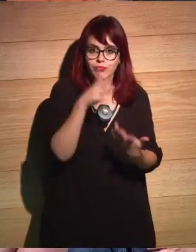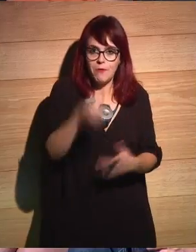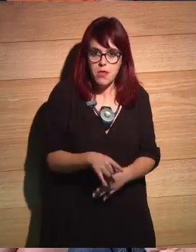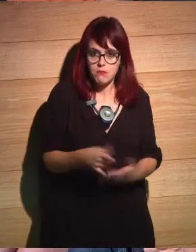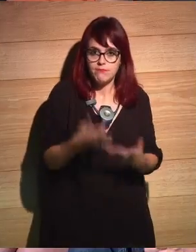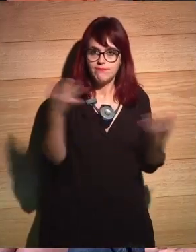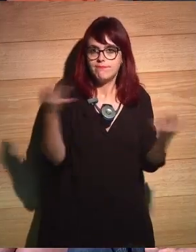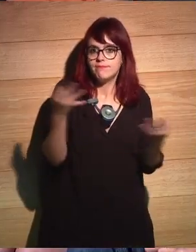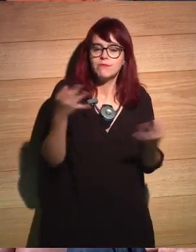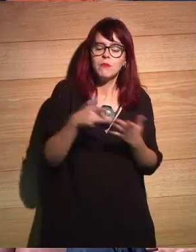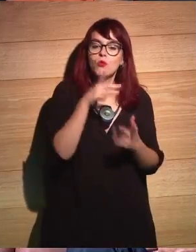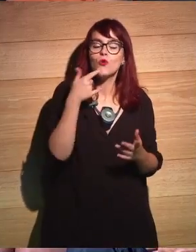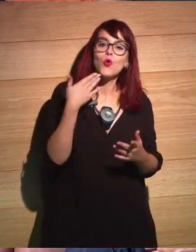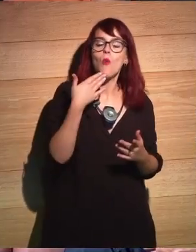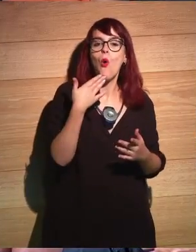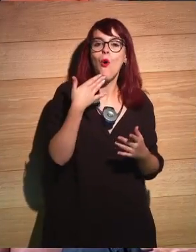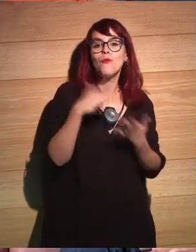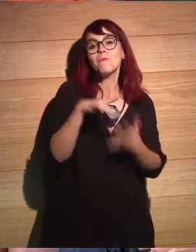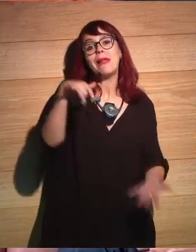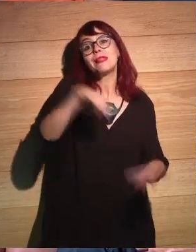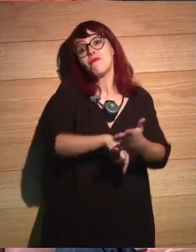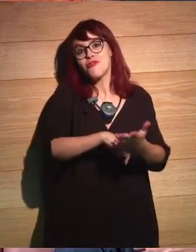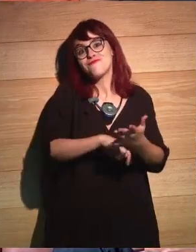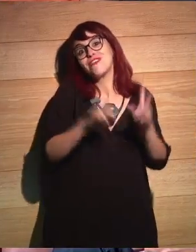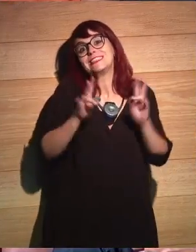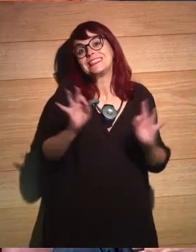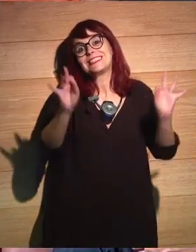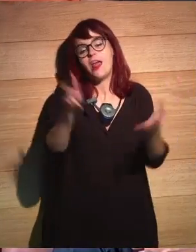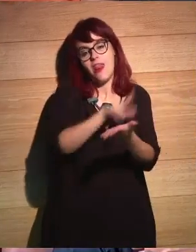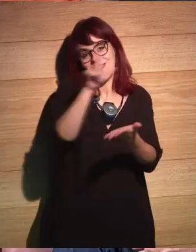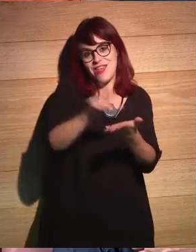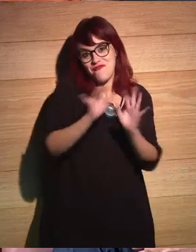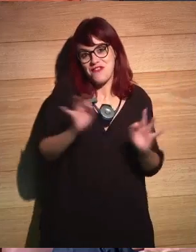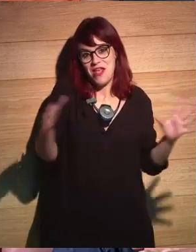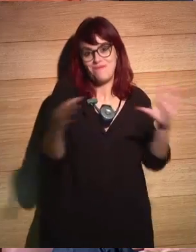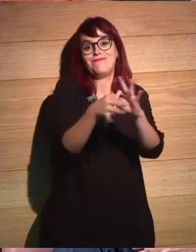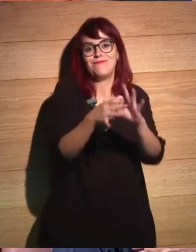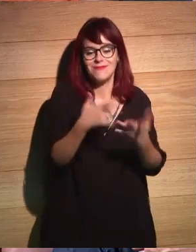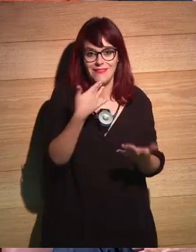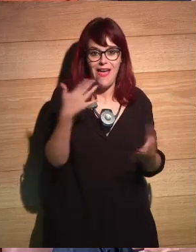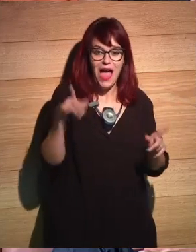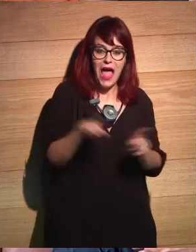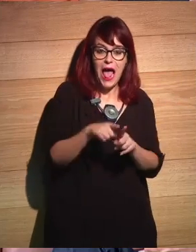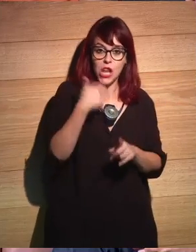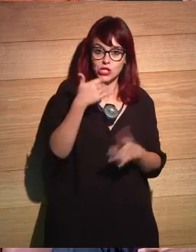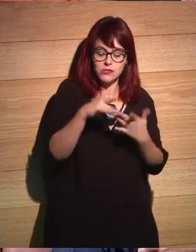really commit to you and to your work. It is like a marriage to some extent with